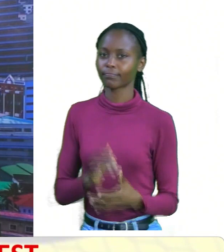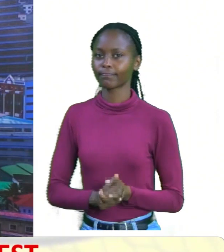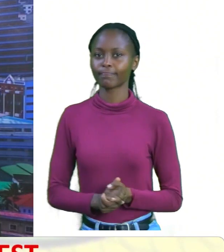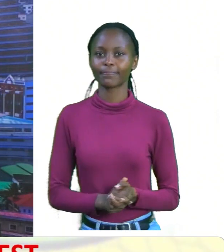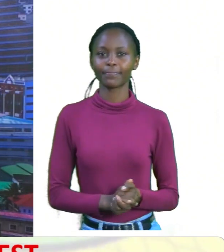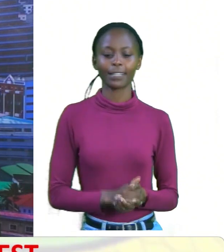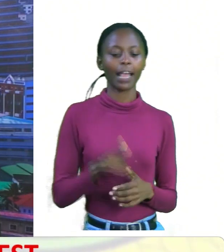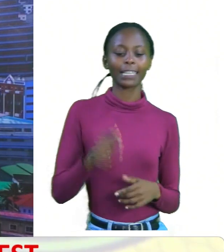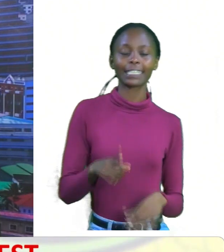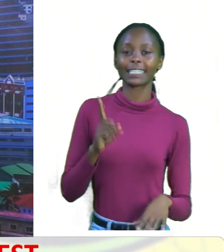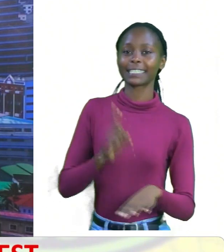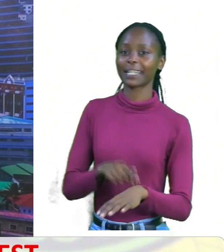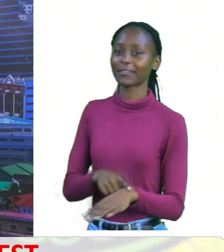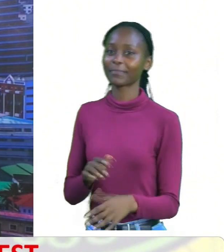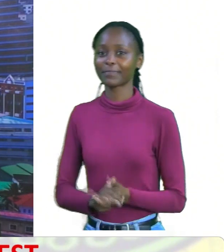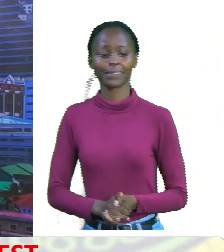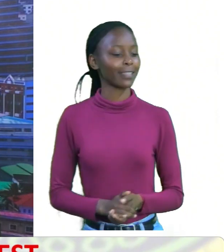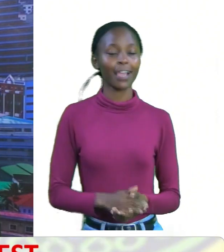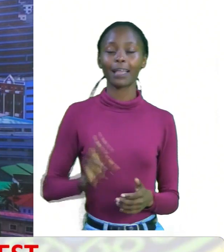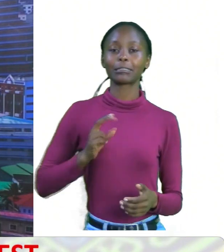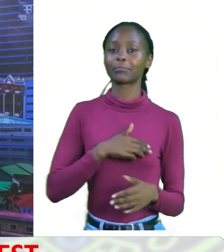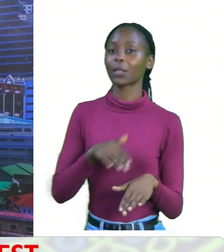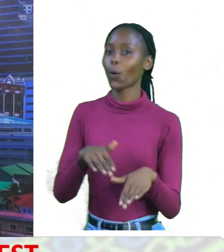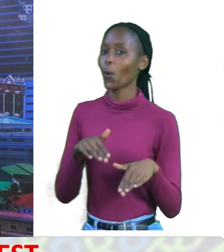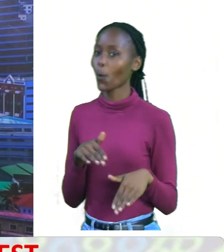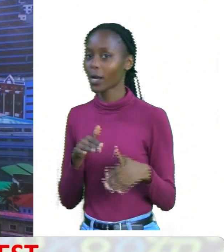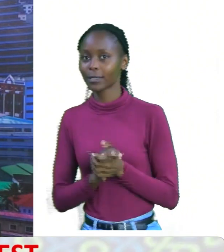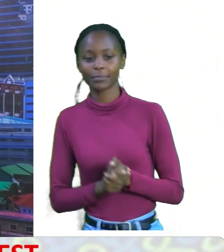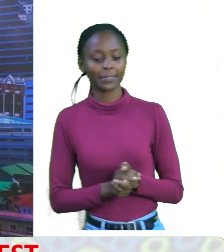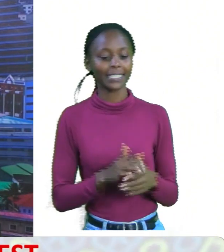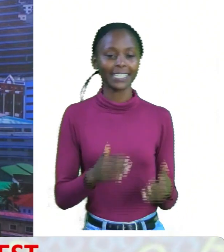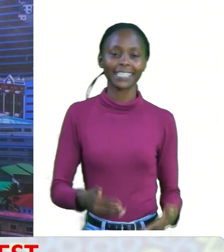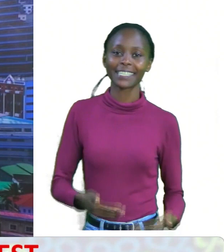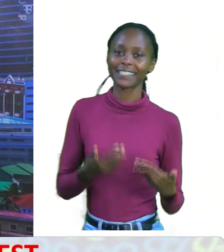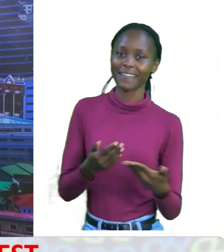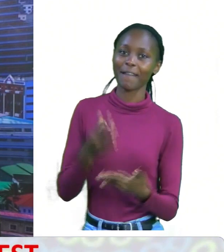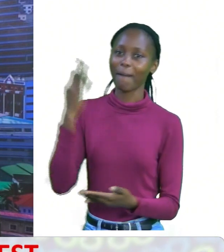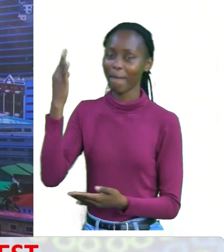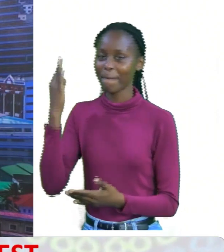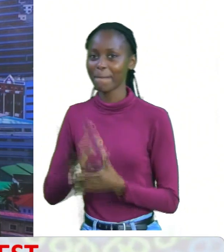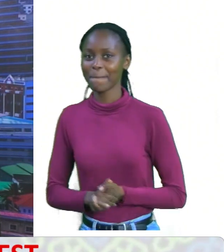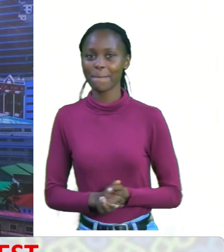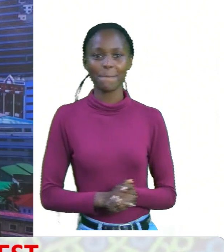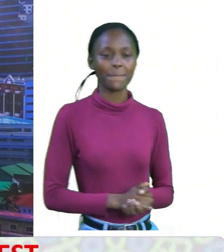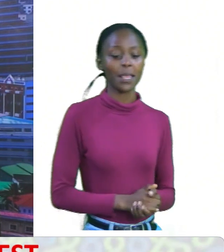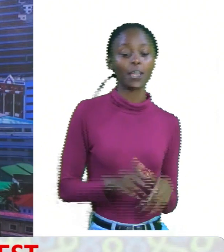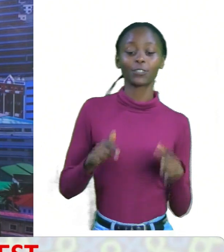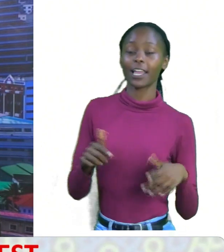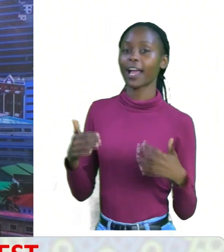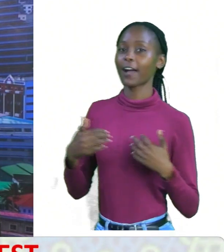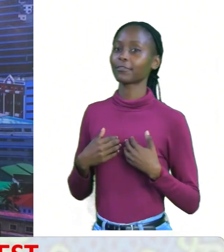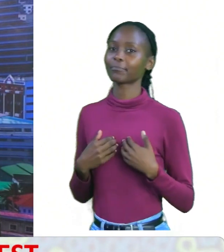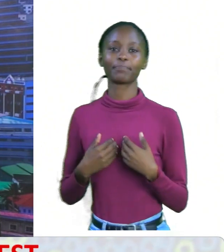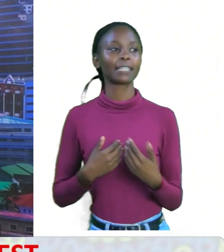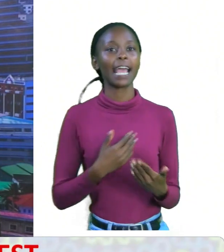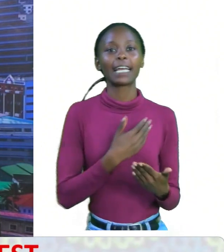is the time we all have been waiting for to get the preaching of the day. This is the quarter runner edition. Sasa leo nime prepare something very